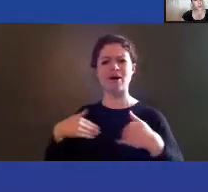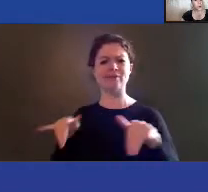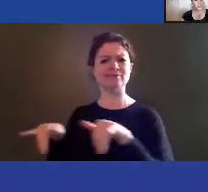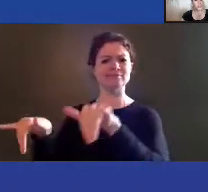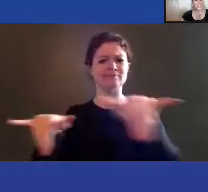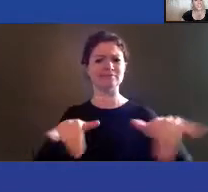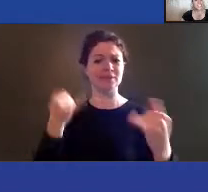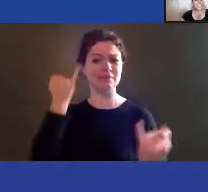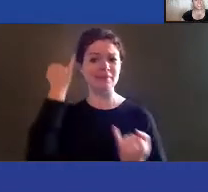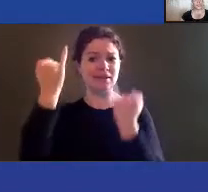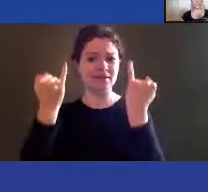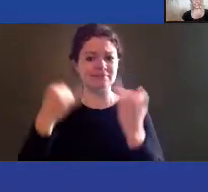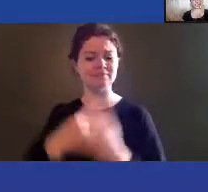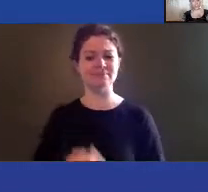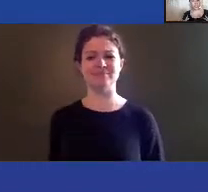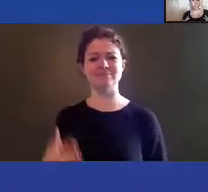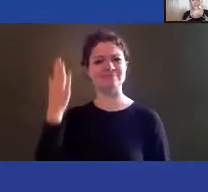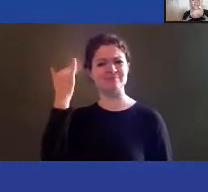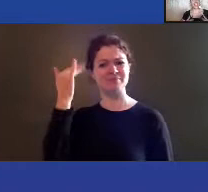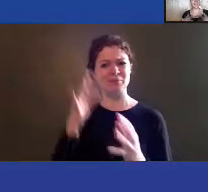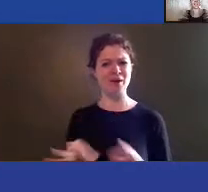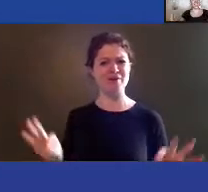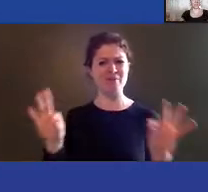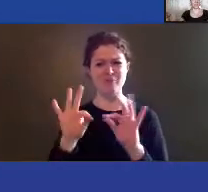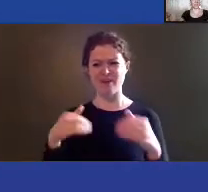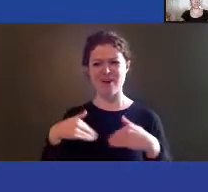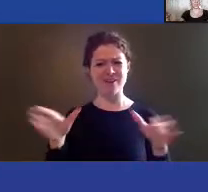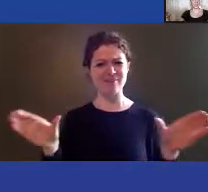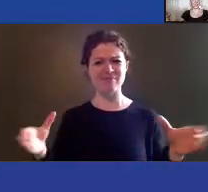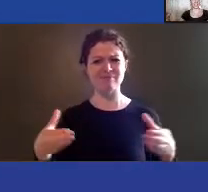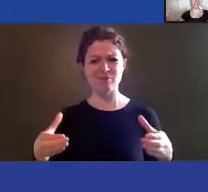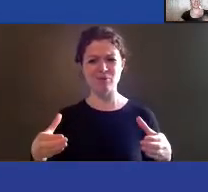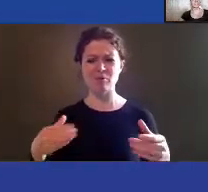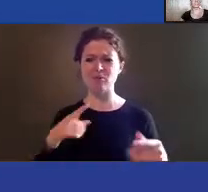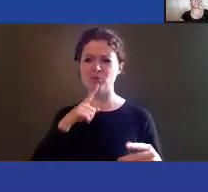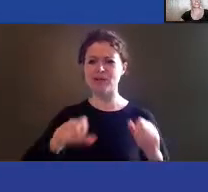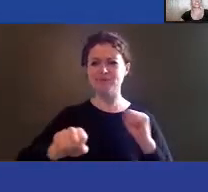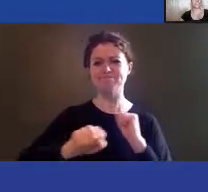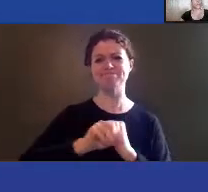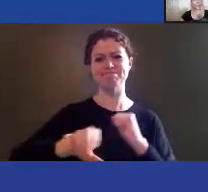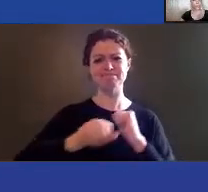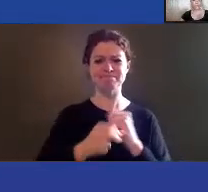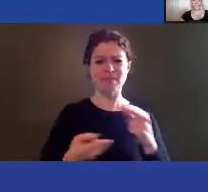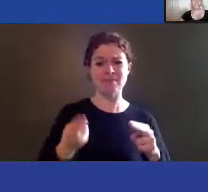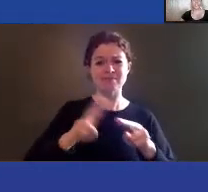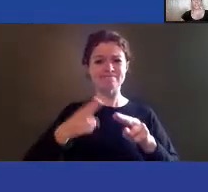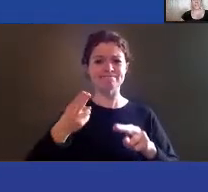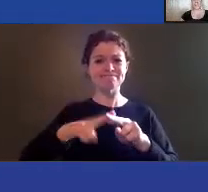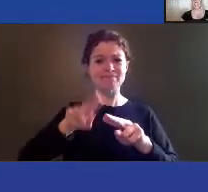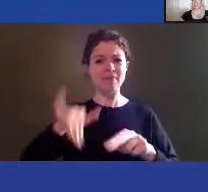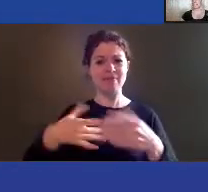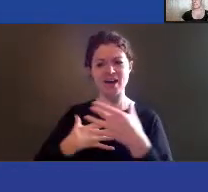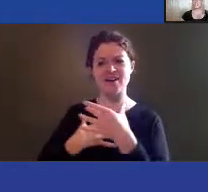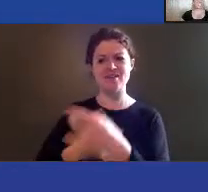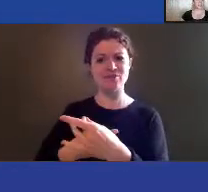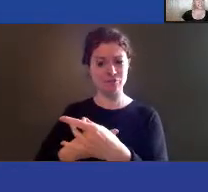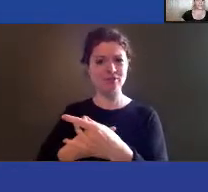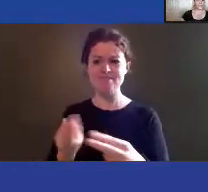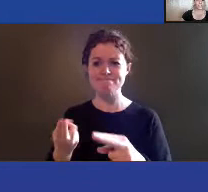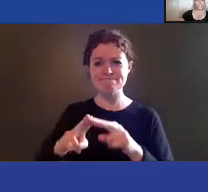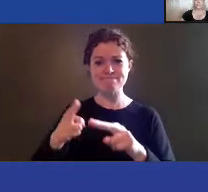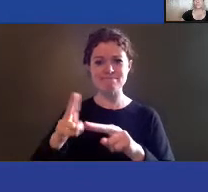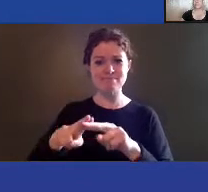Coalitions are important because they serve to unify and amplify the needs and interests of a whole field, like the